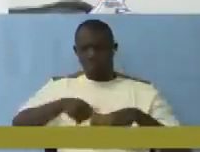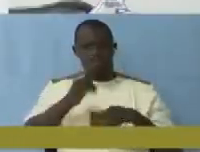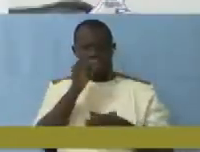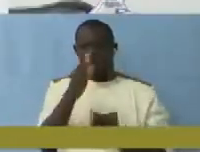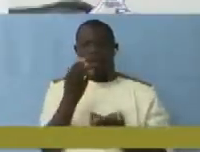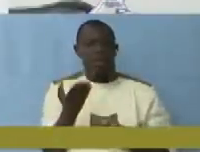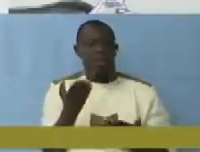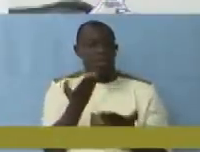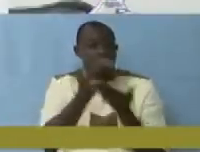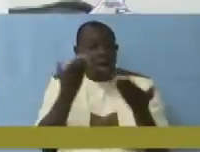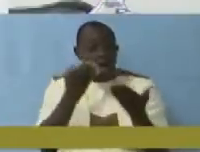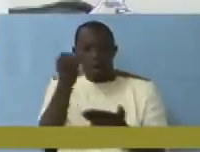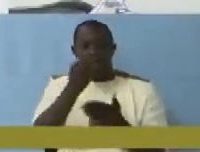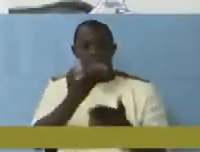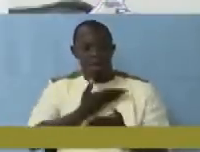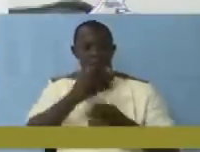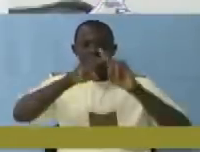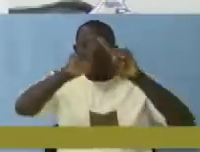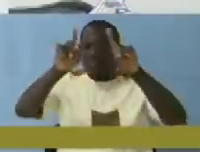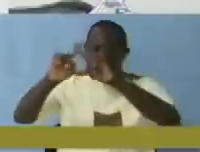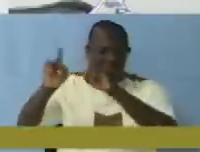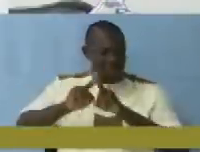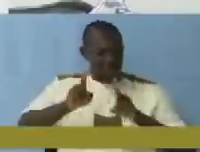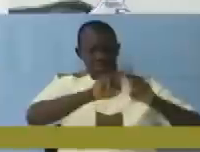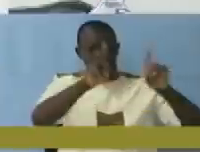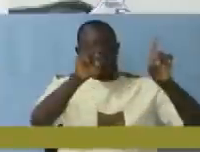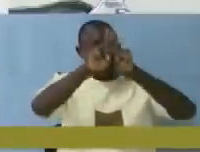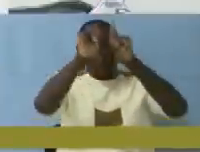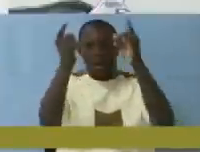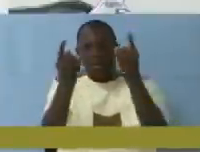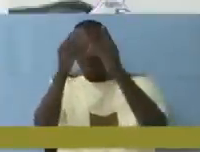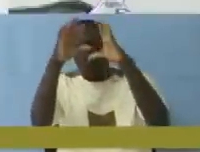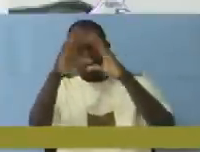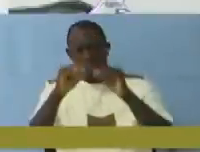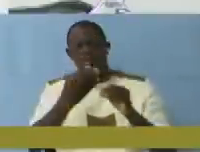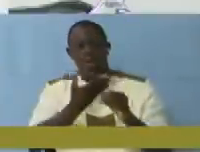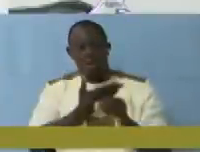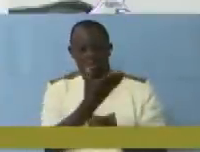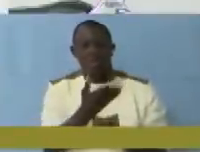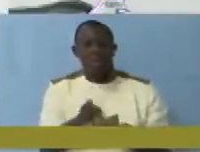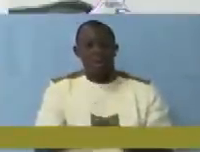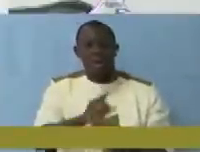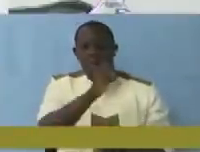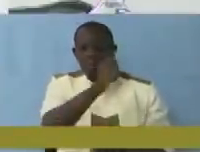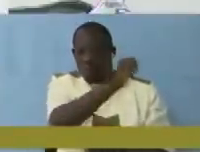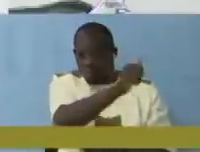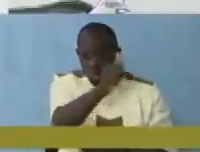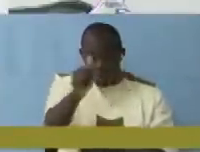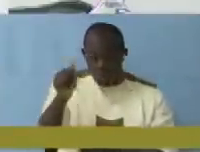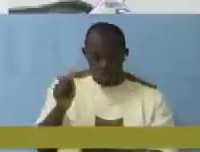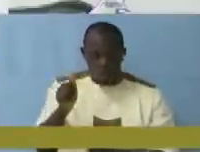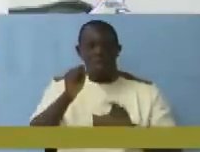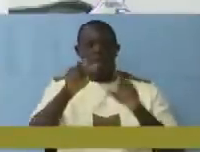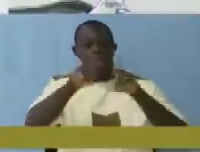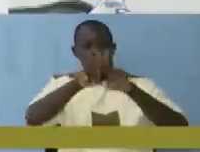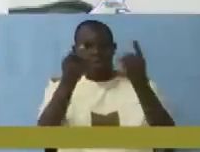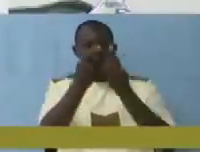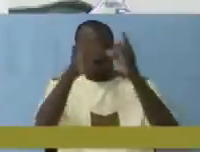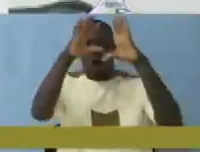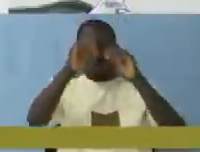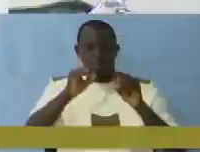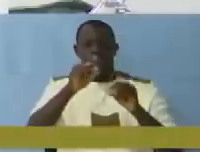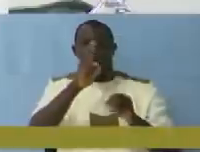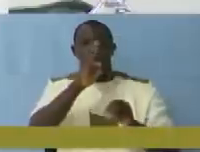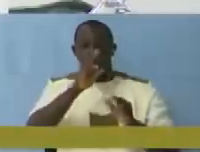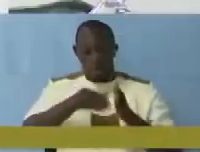nya foye abe ko yala mbunda sakeno ntono la ka bunda jamal le bije And each department's head is responsible and